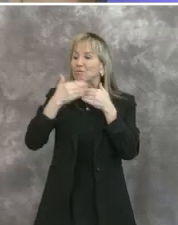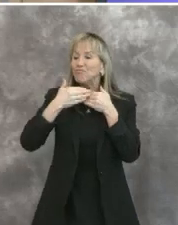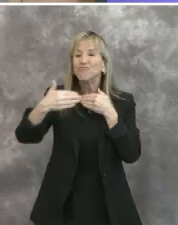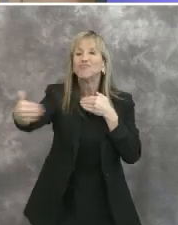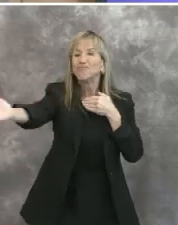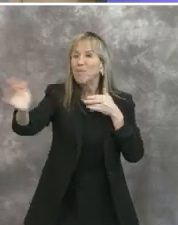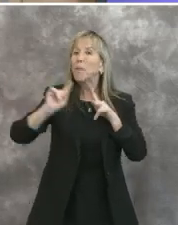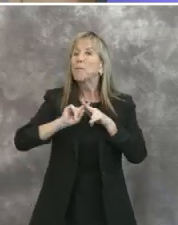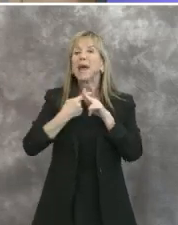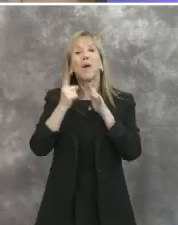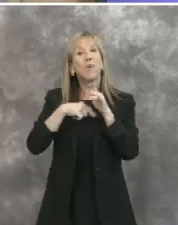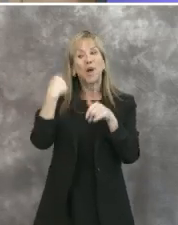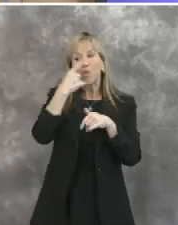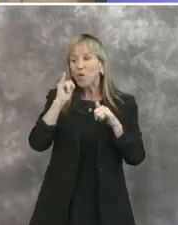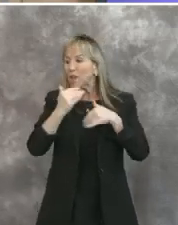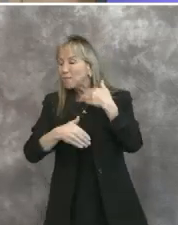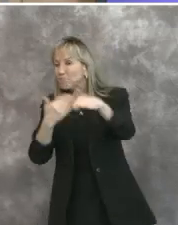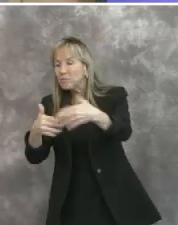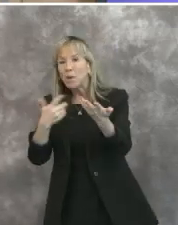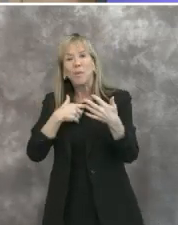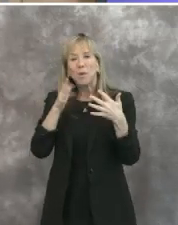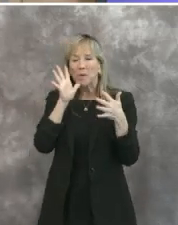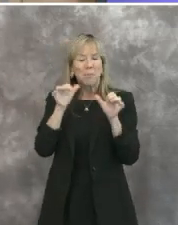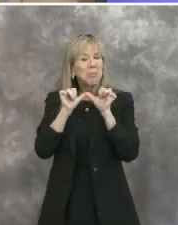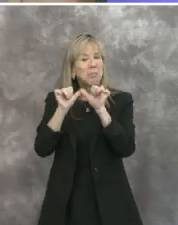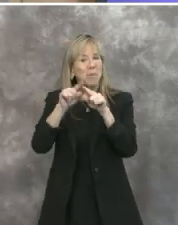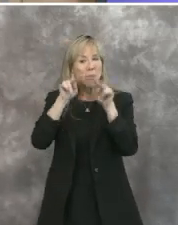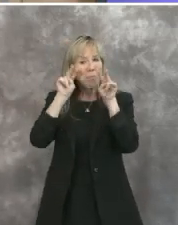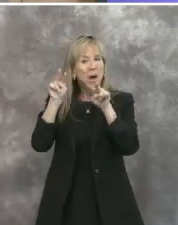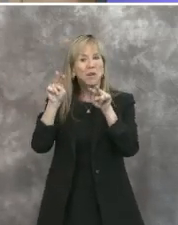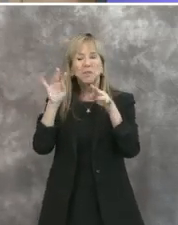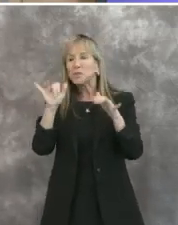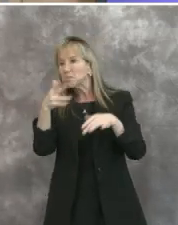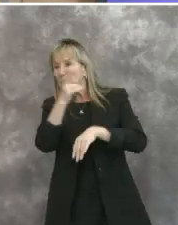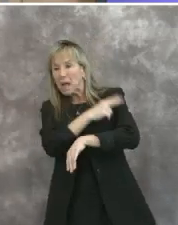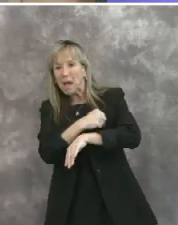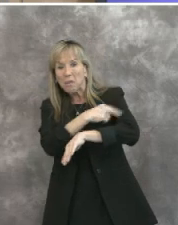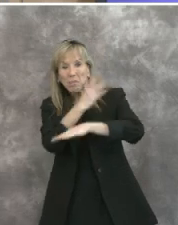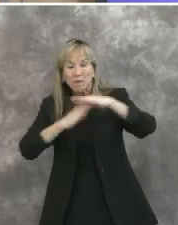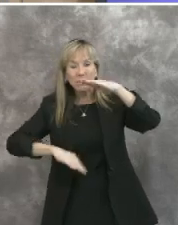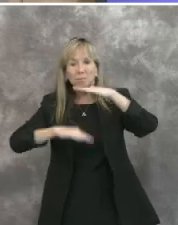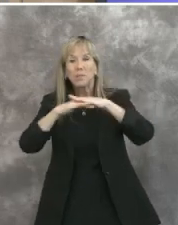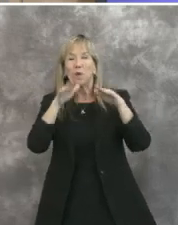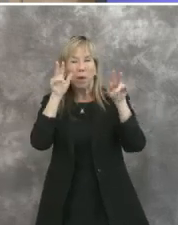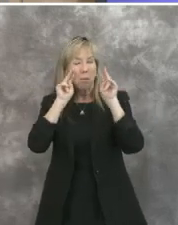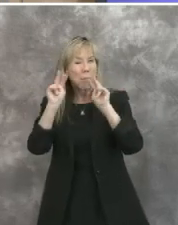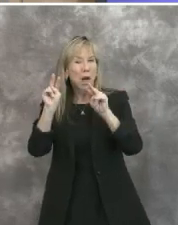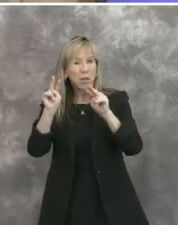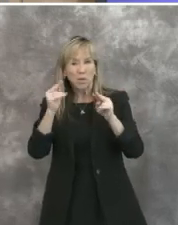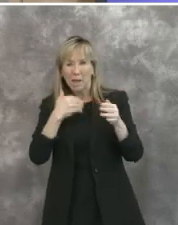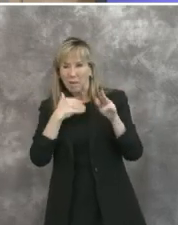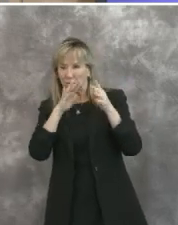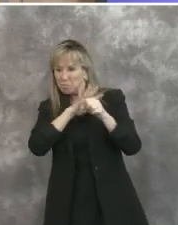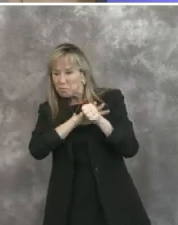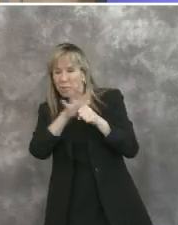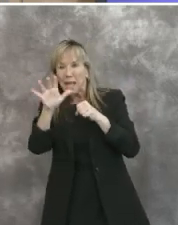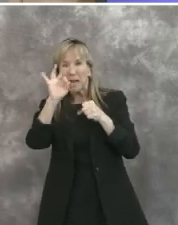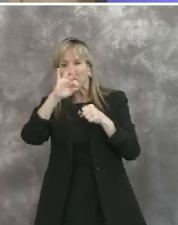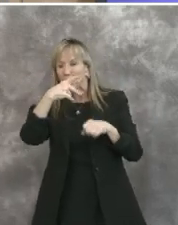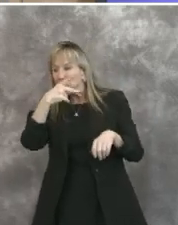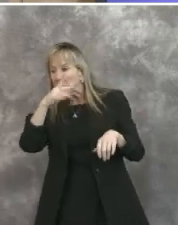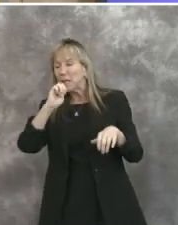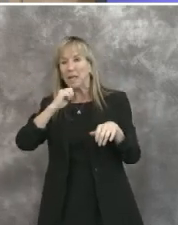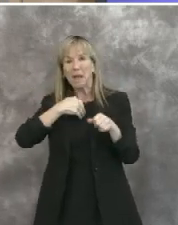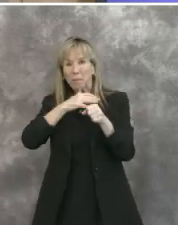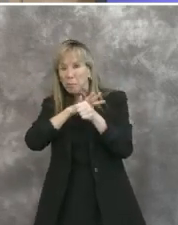progress, monitor our surge capacity, monitor our healthcare system, monitor our testing and tracing, but also continue